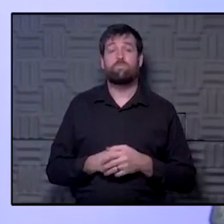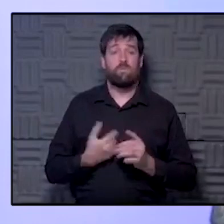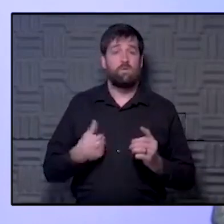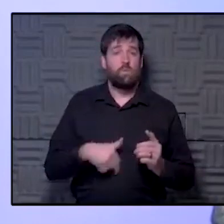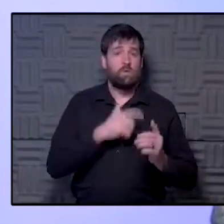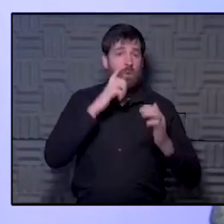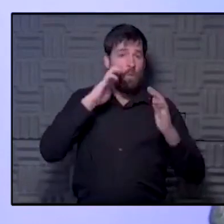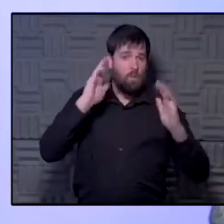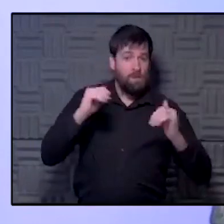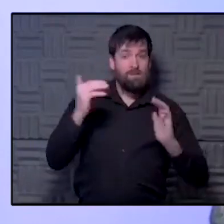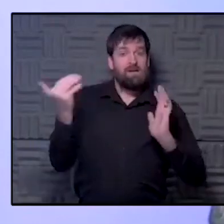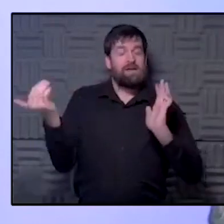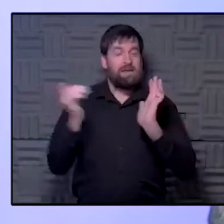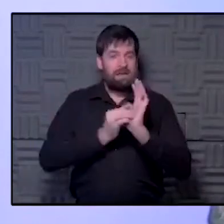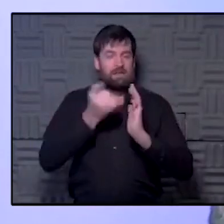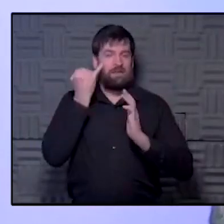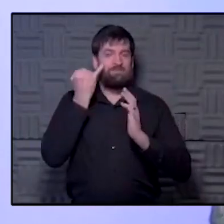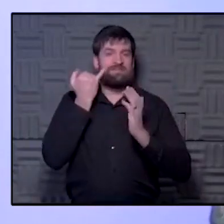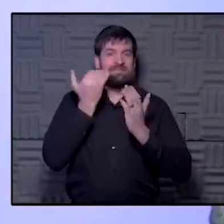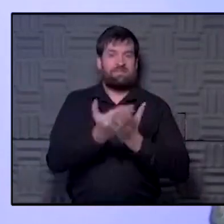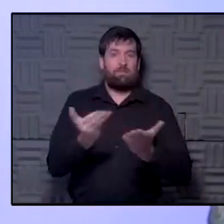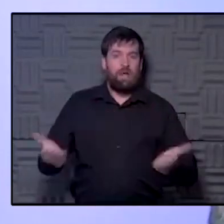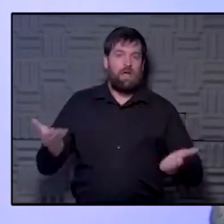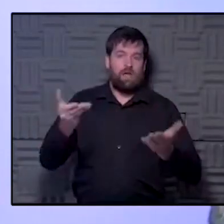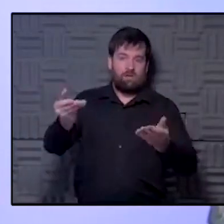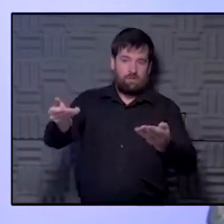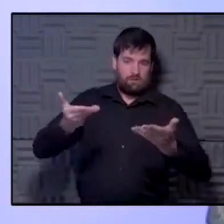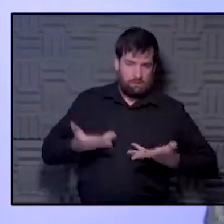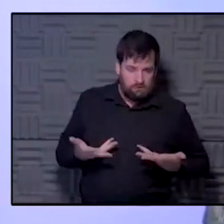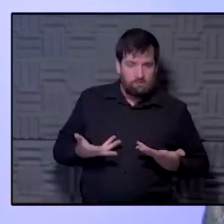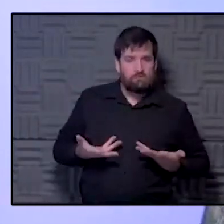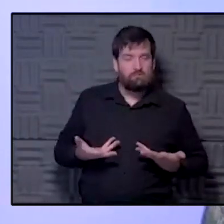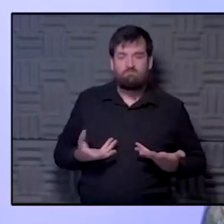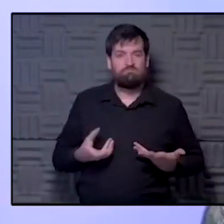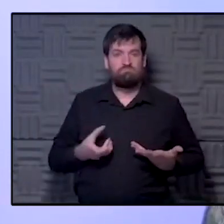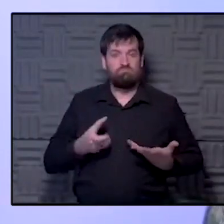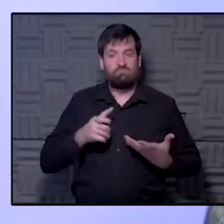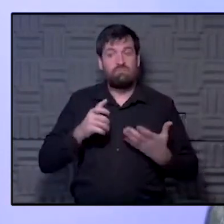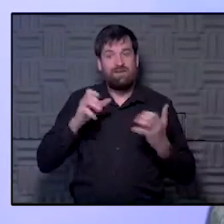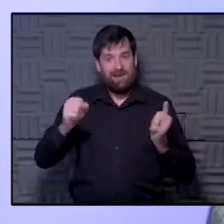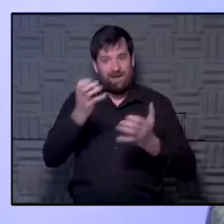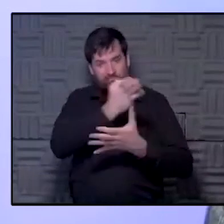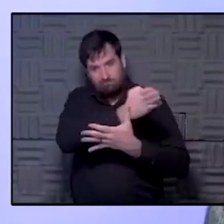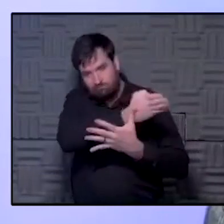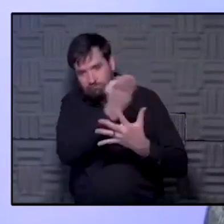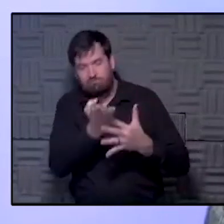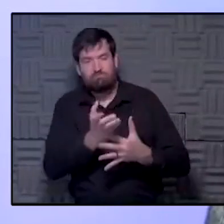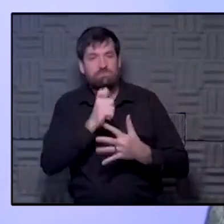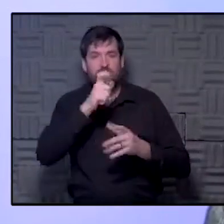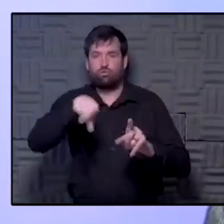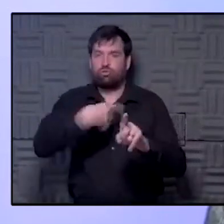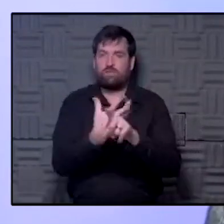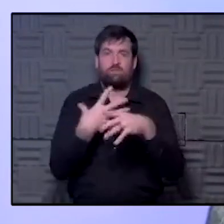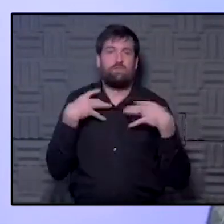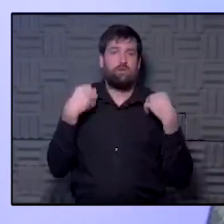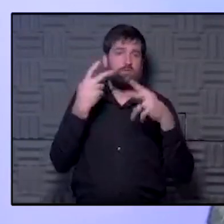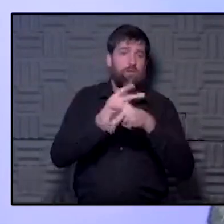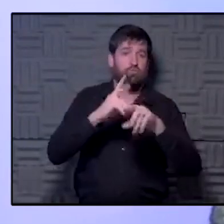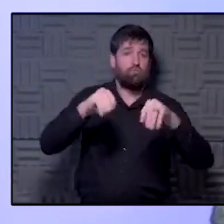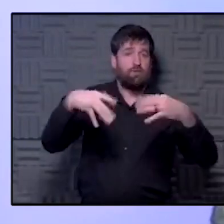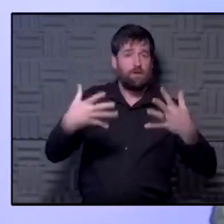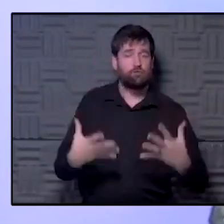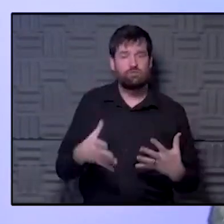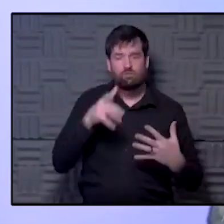again, if the supply starts coming in and we're allowed to move beyond healthcare providers by the state, we think that's going to